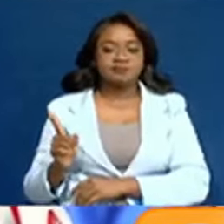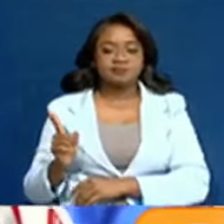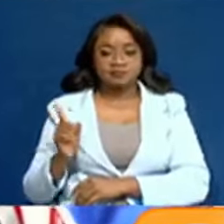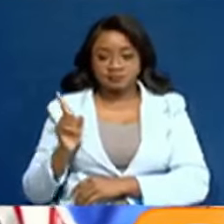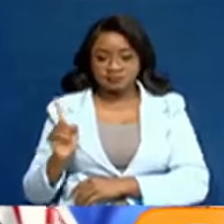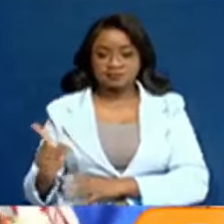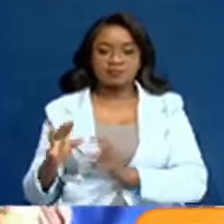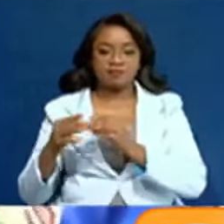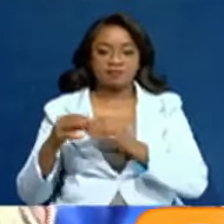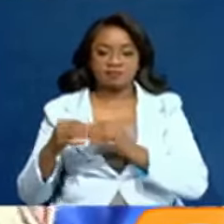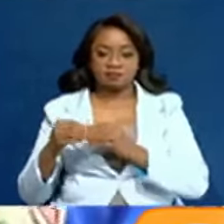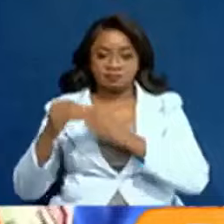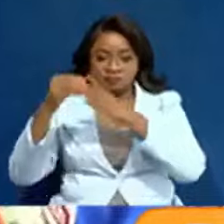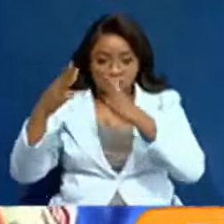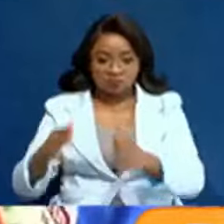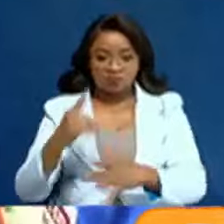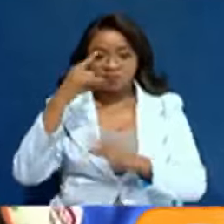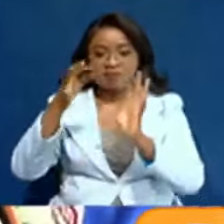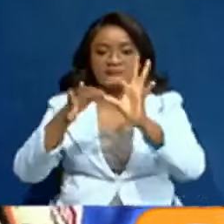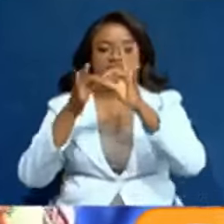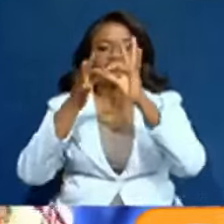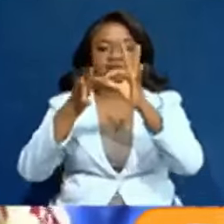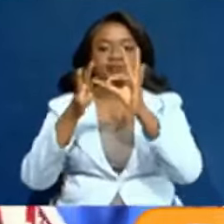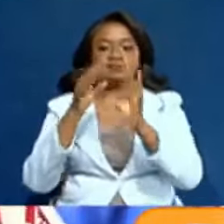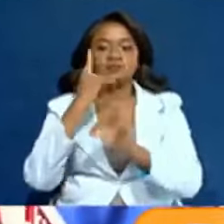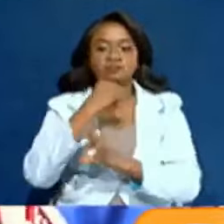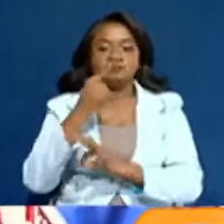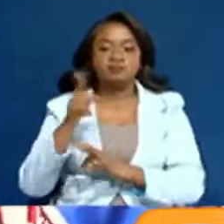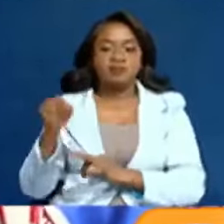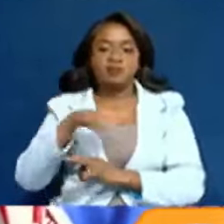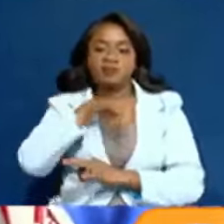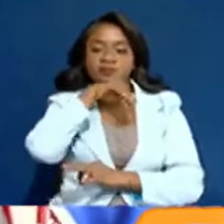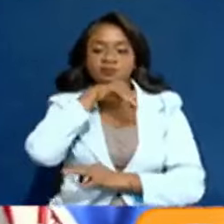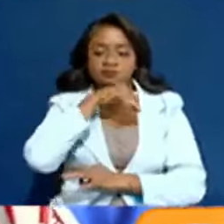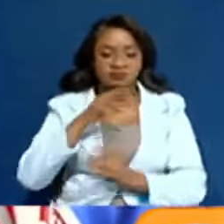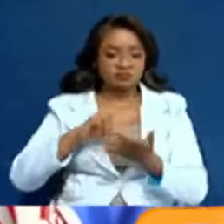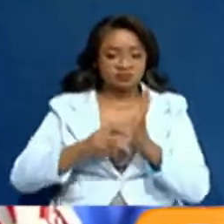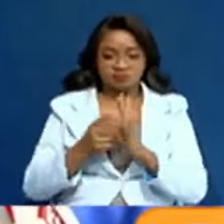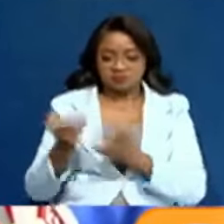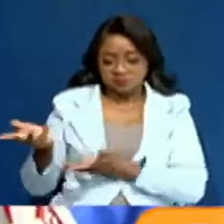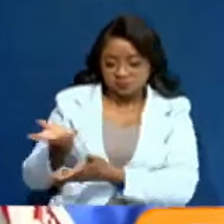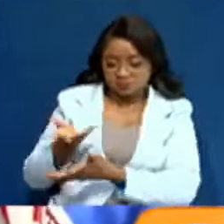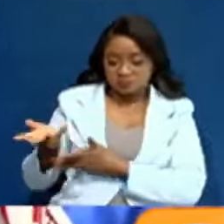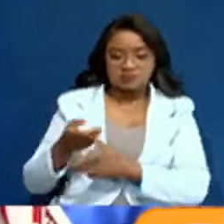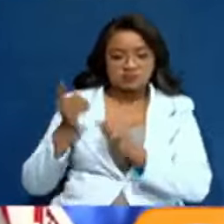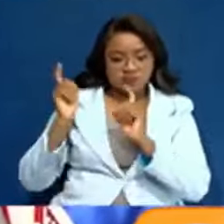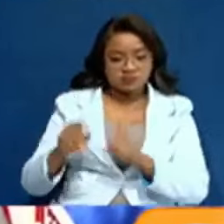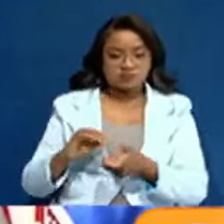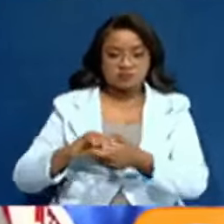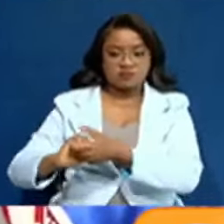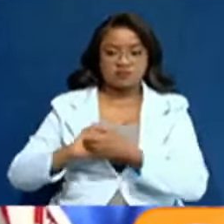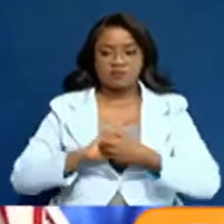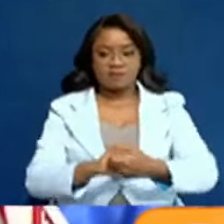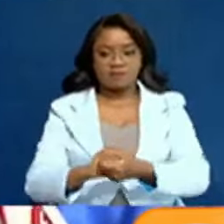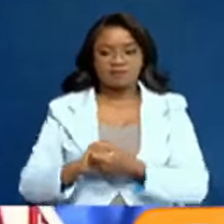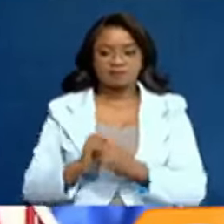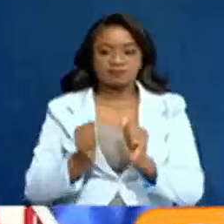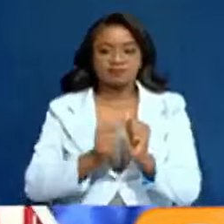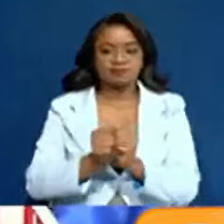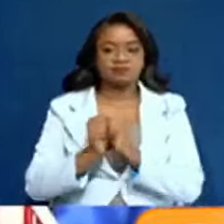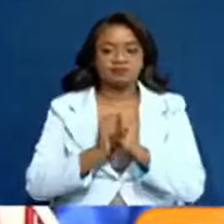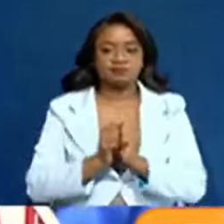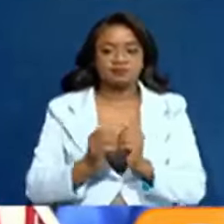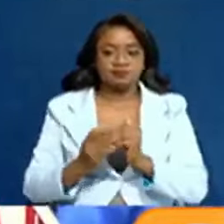leader of Azimio La Umoja One Kenya Coalition. There's no way we'll not engage with him going forward.